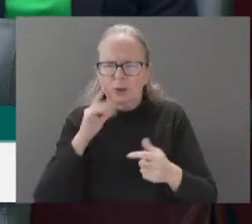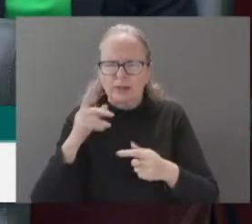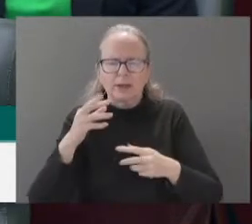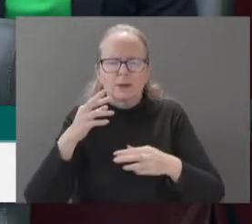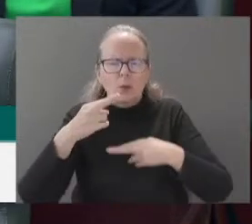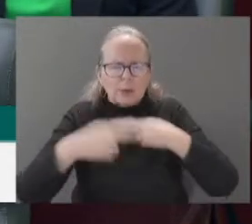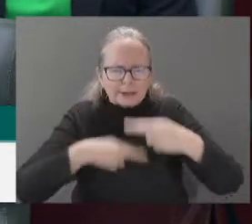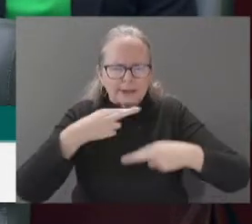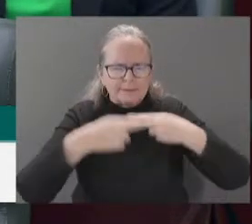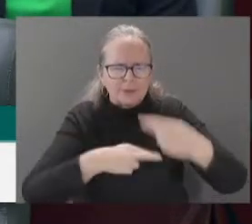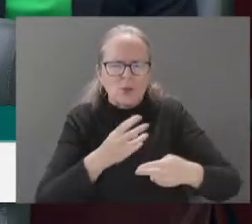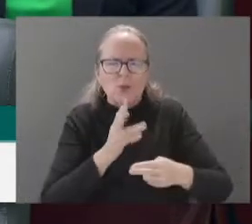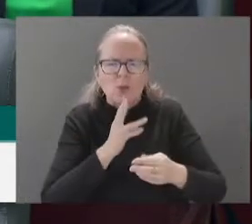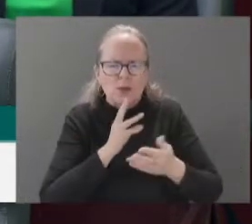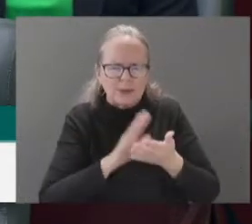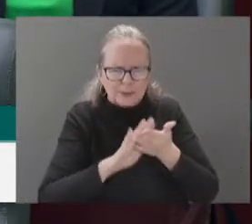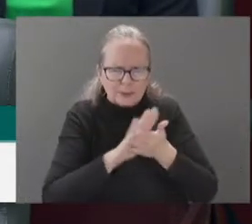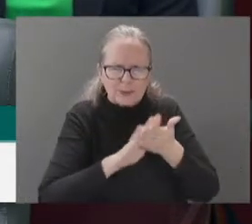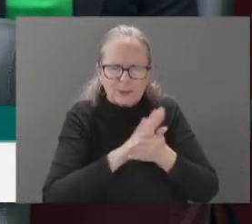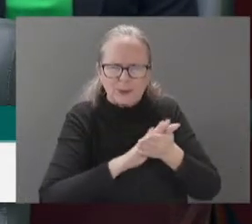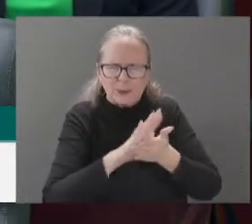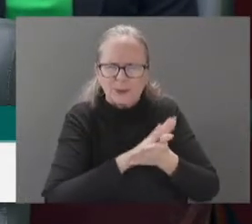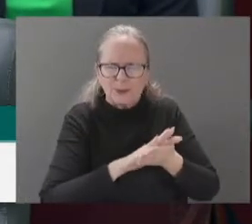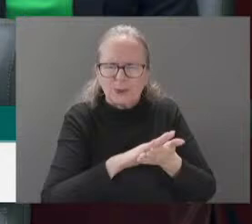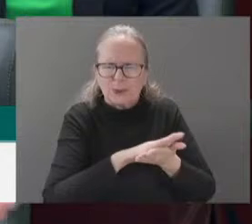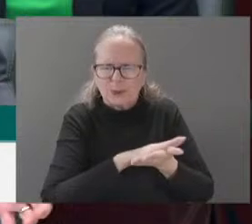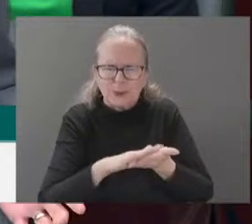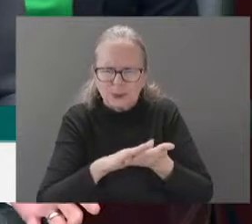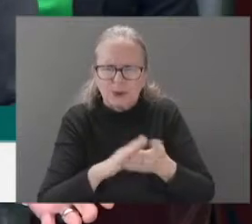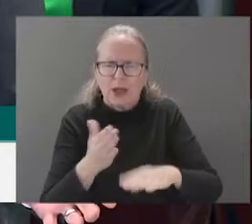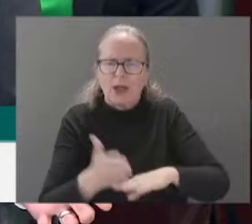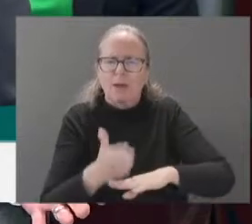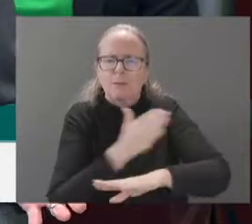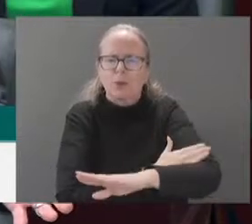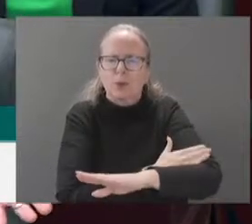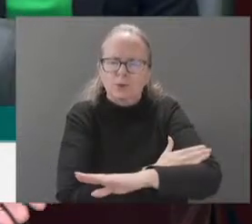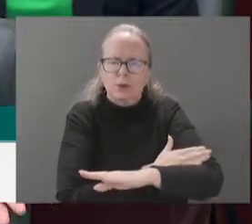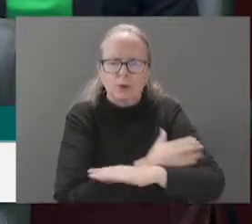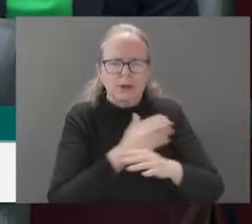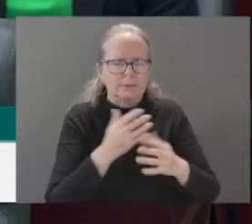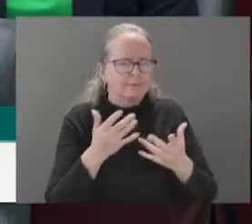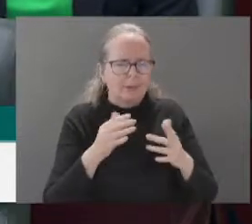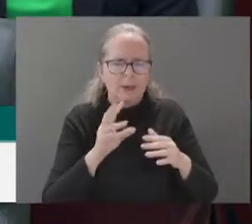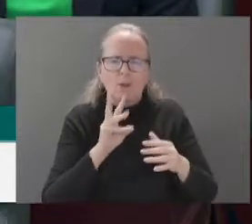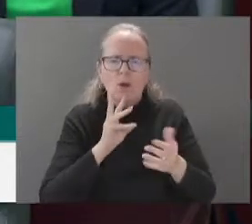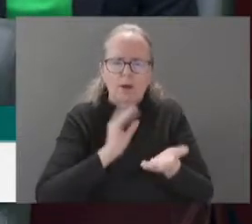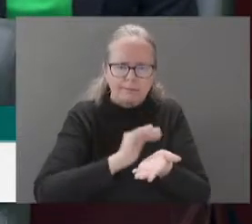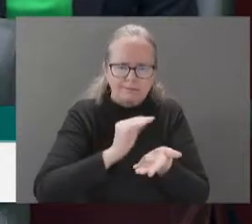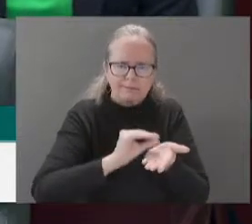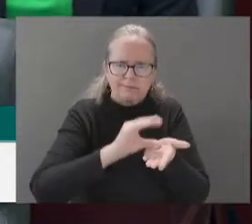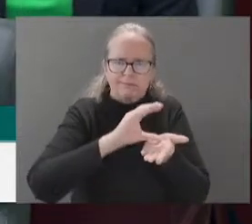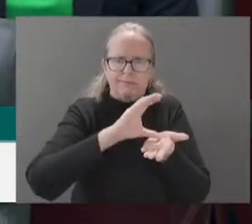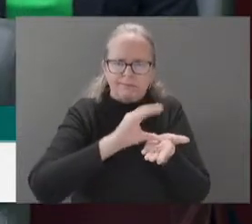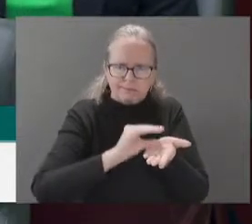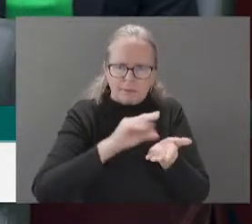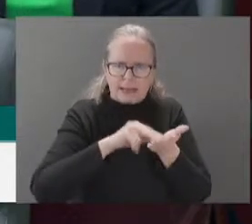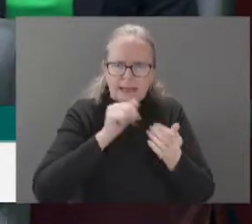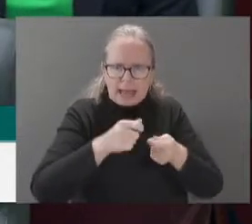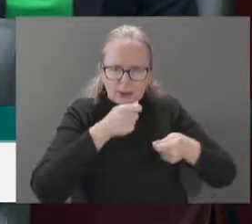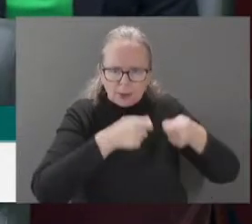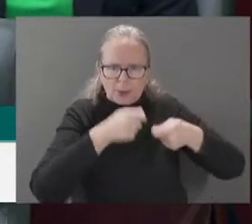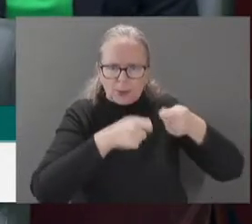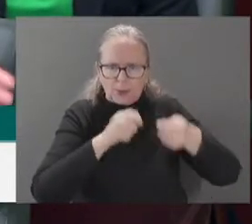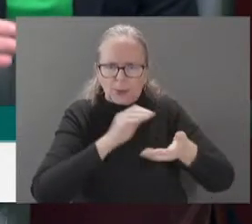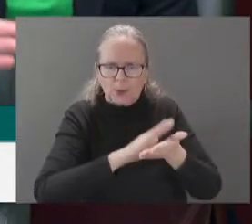increase the amount of processed water that can be reused and recycled Mr Speaker as we said before in a time of drought every drop of water